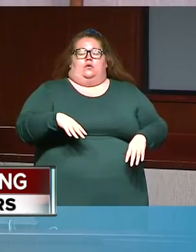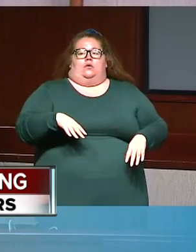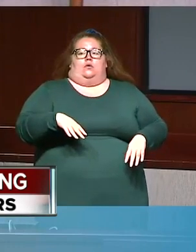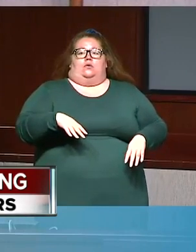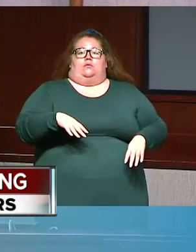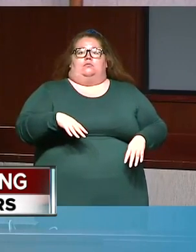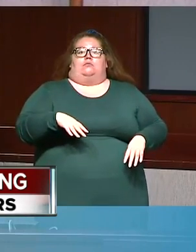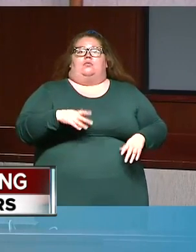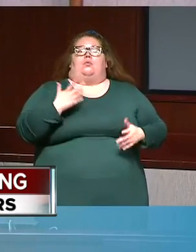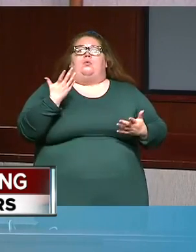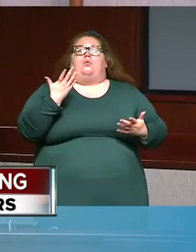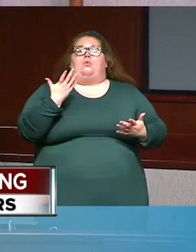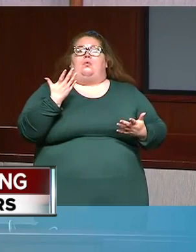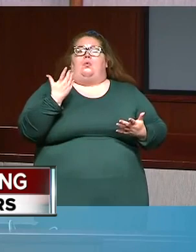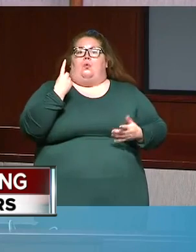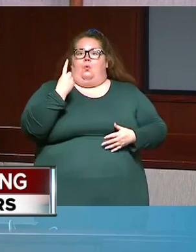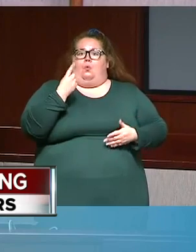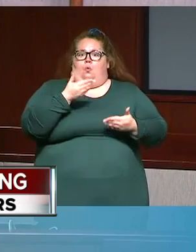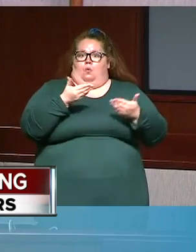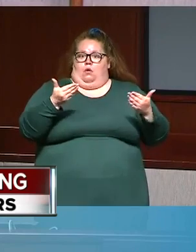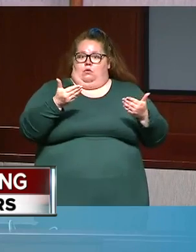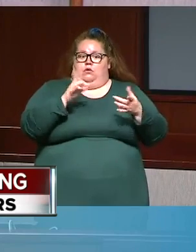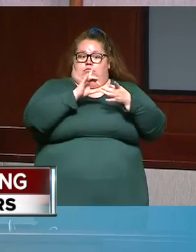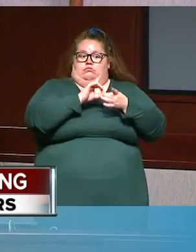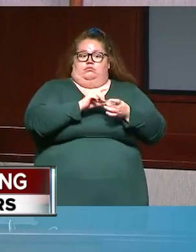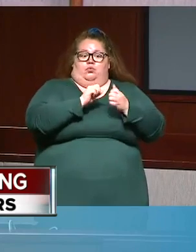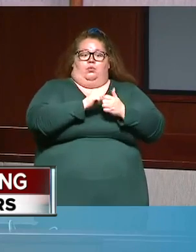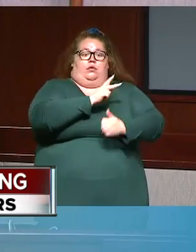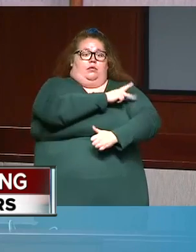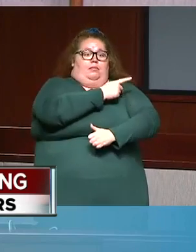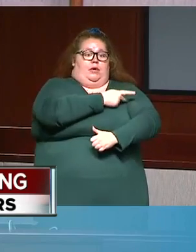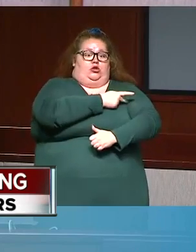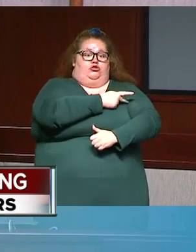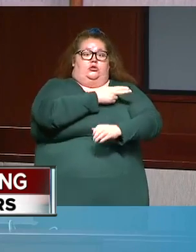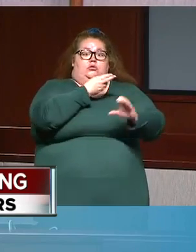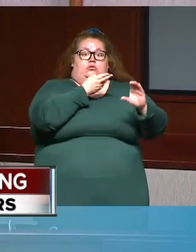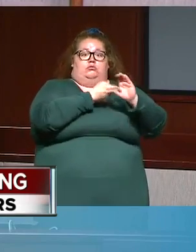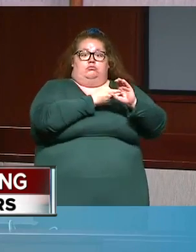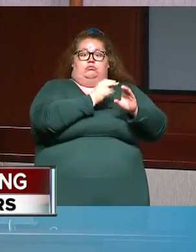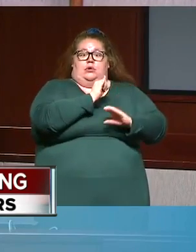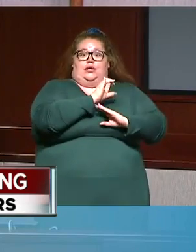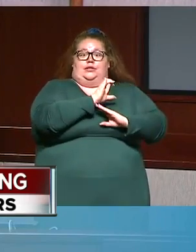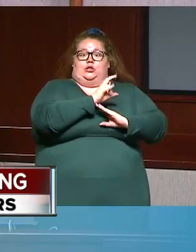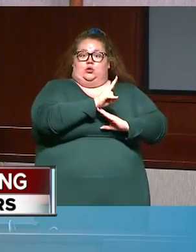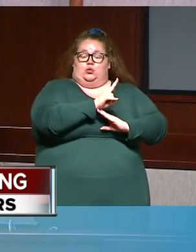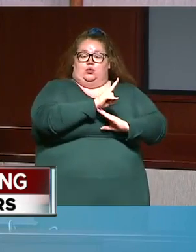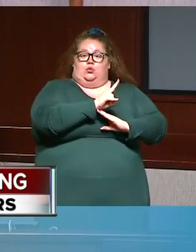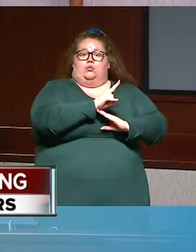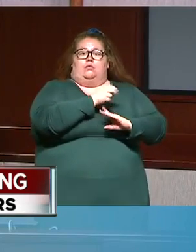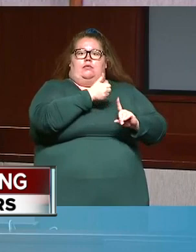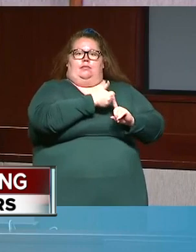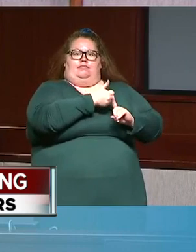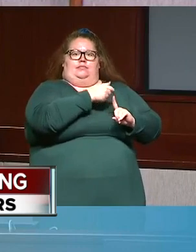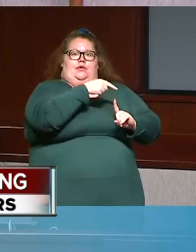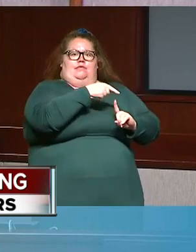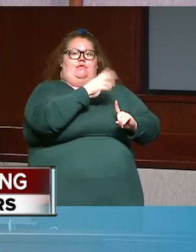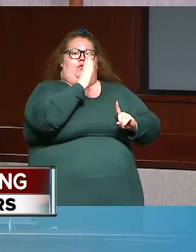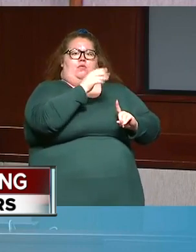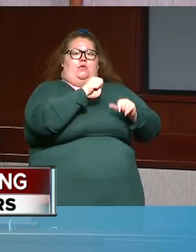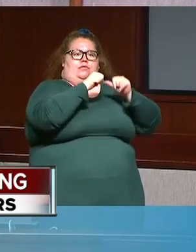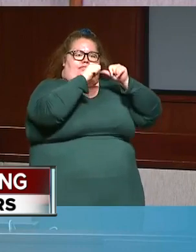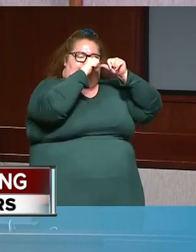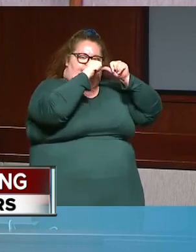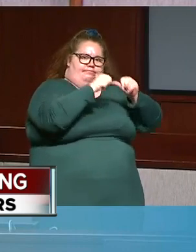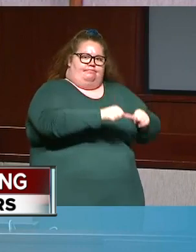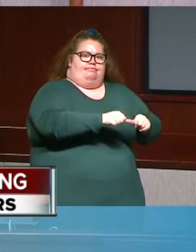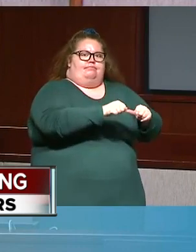largest factors about the number of patients in the ICU is that patients who are in the ICU tend to stay in the ICU for a long period of